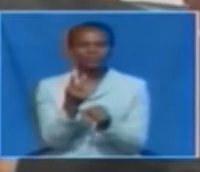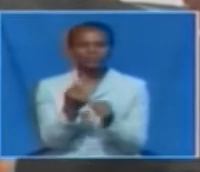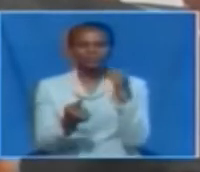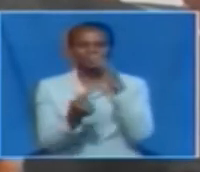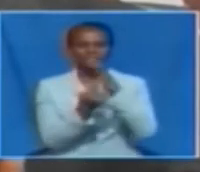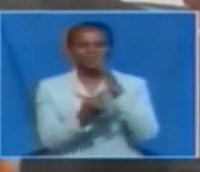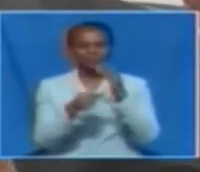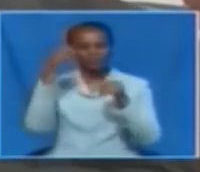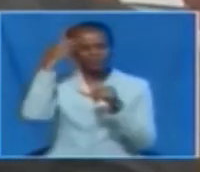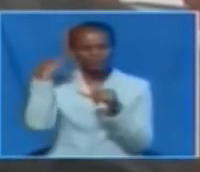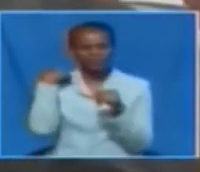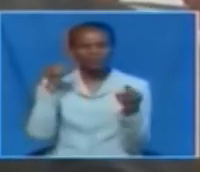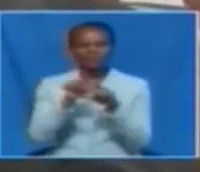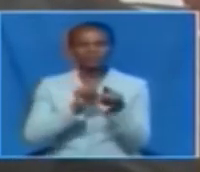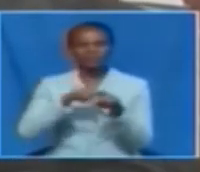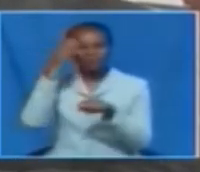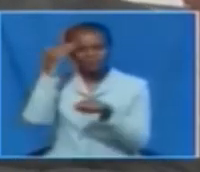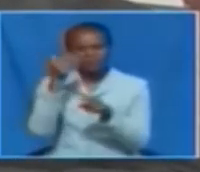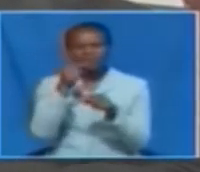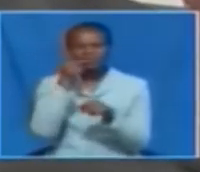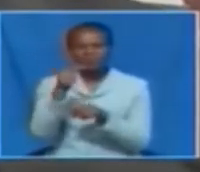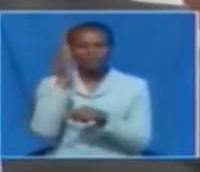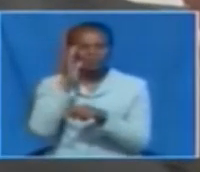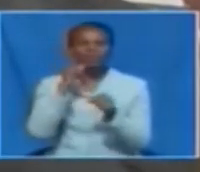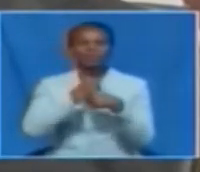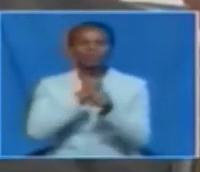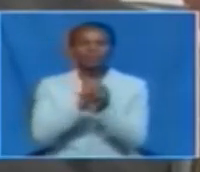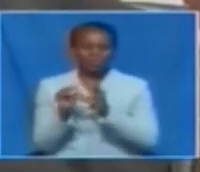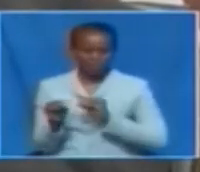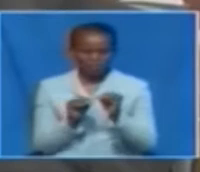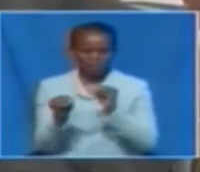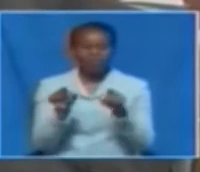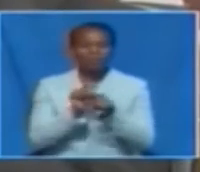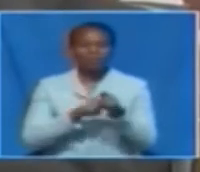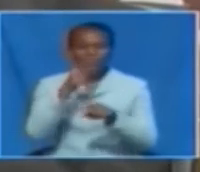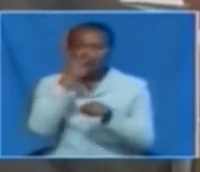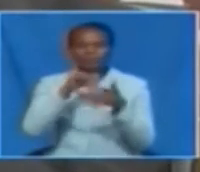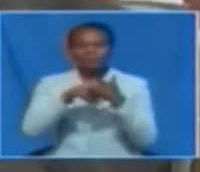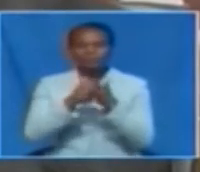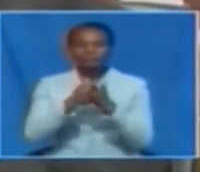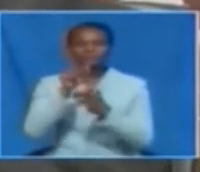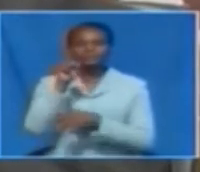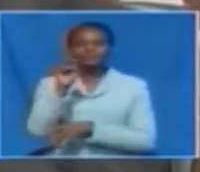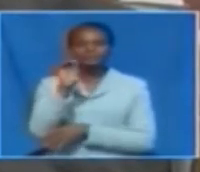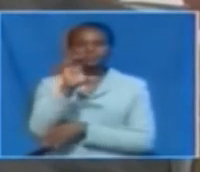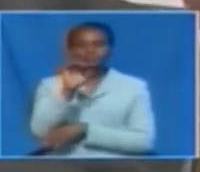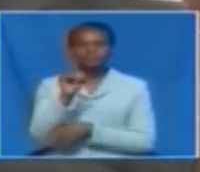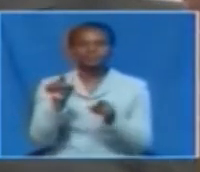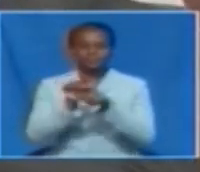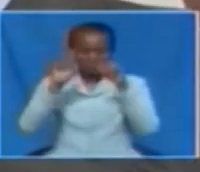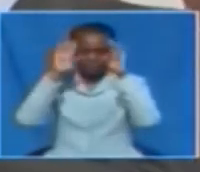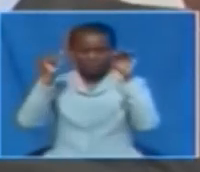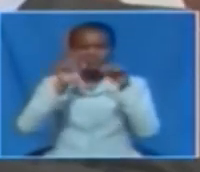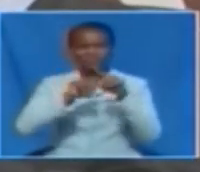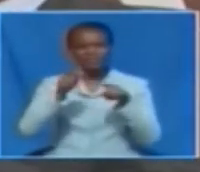terms of office. And that is when they said, then we're going to move it forward in order to synchronize the NEC and the president's term. They could